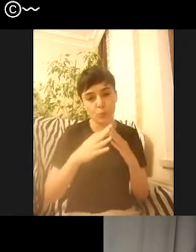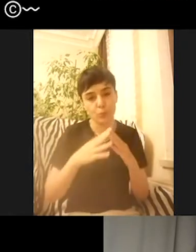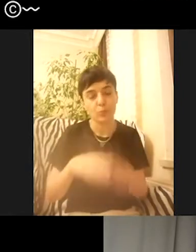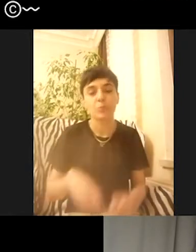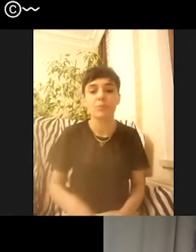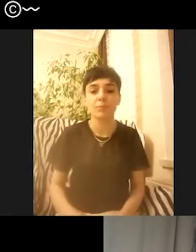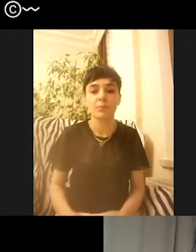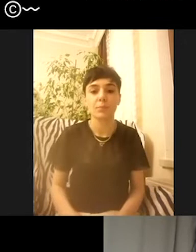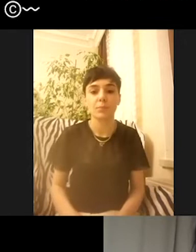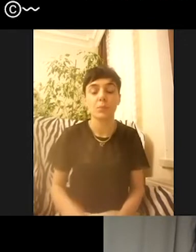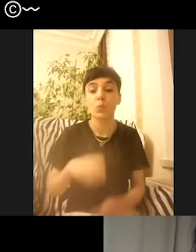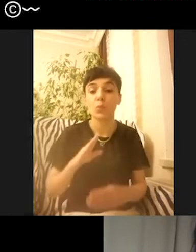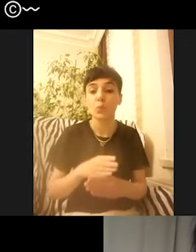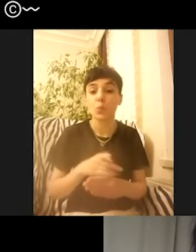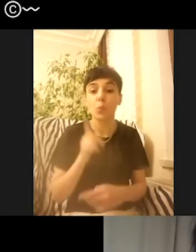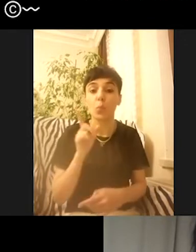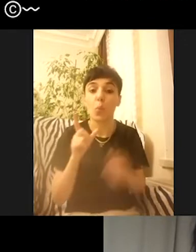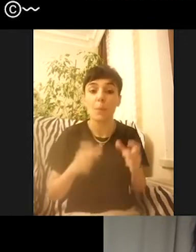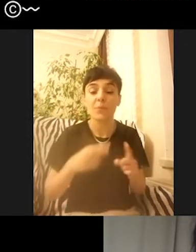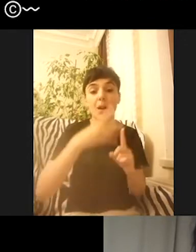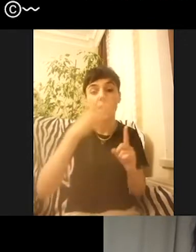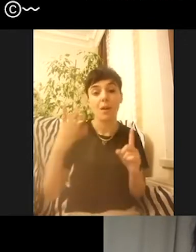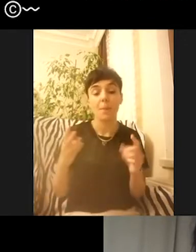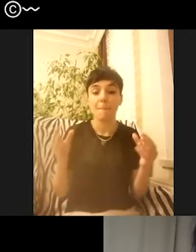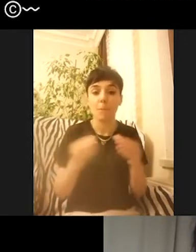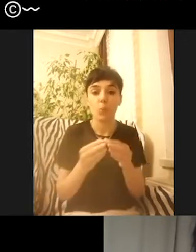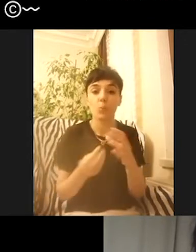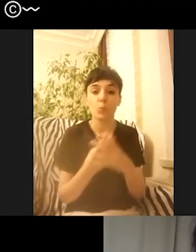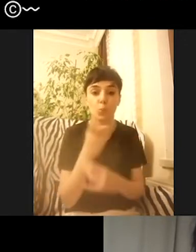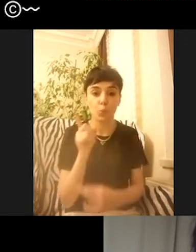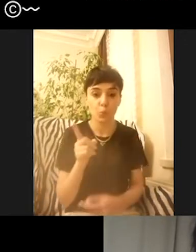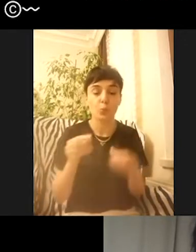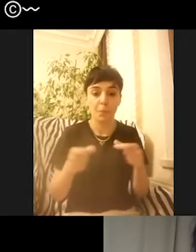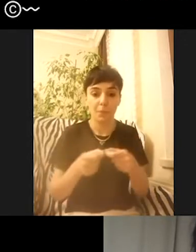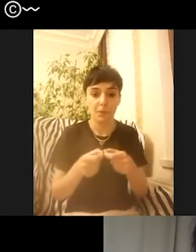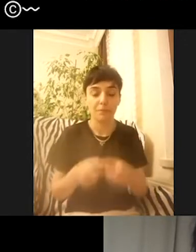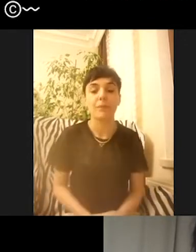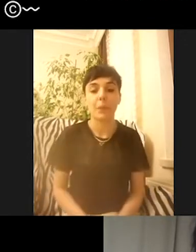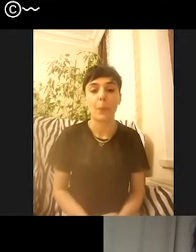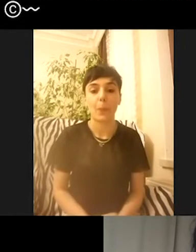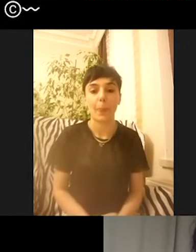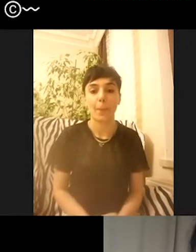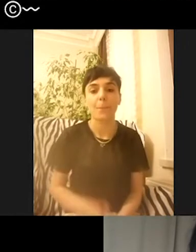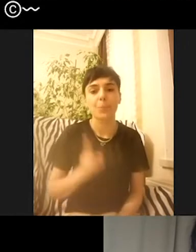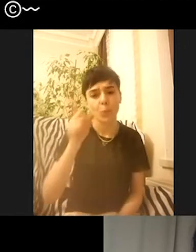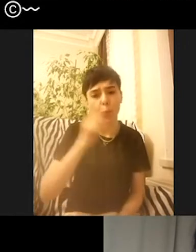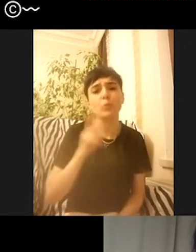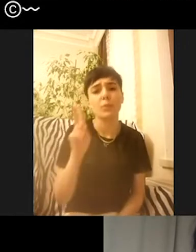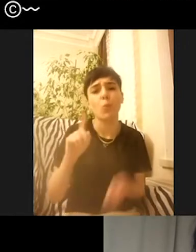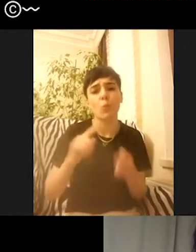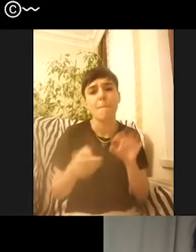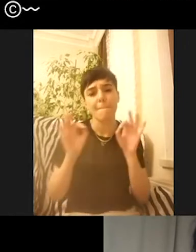𝘗𝘳𝘪 University. So I would like to actually start just with that. How were you part